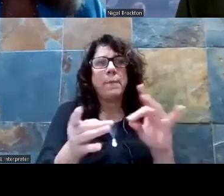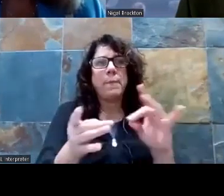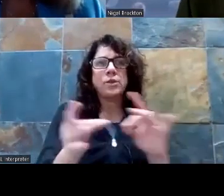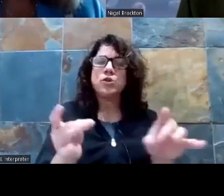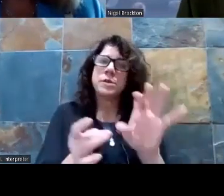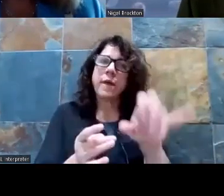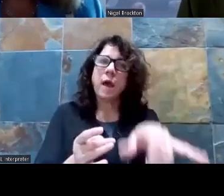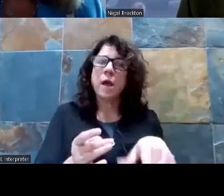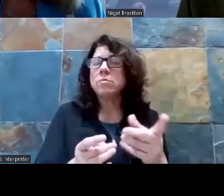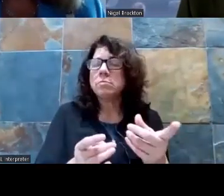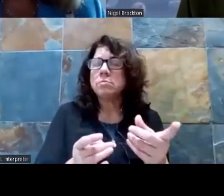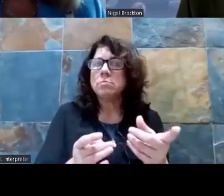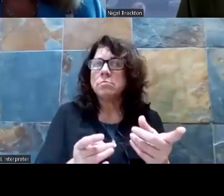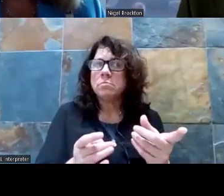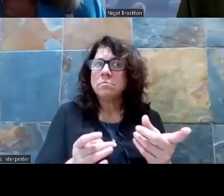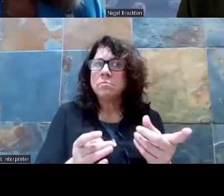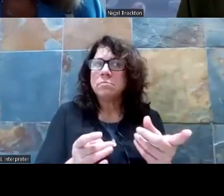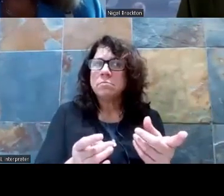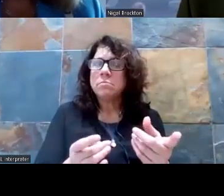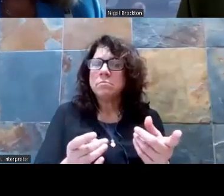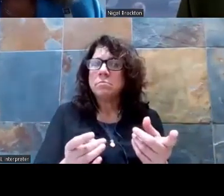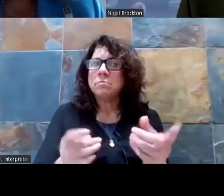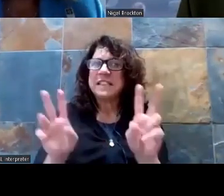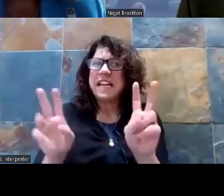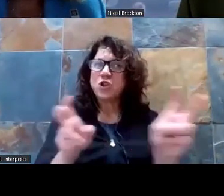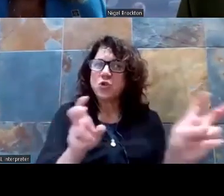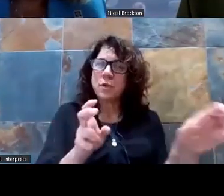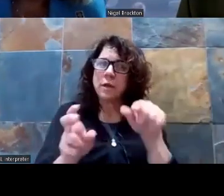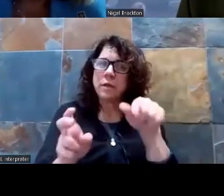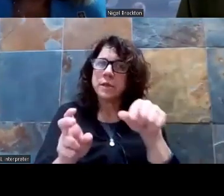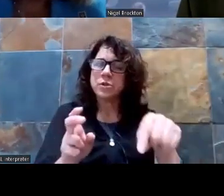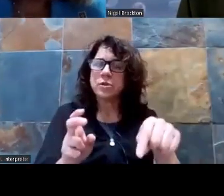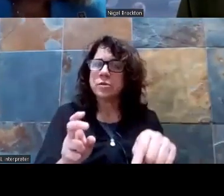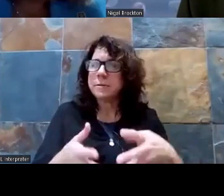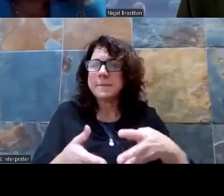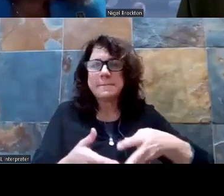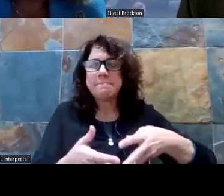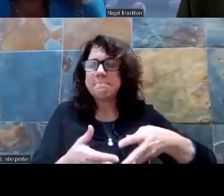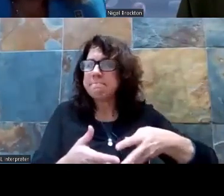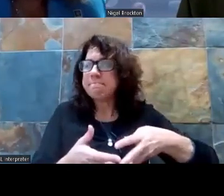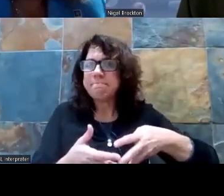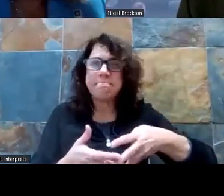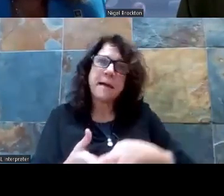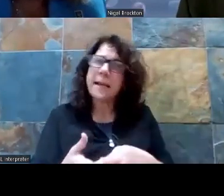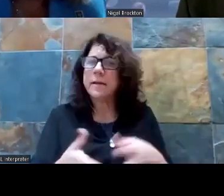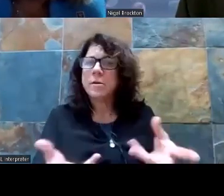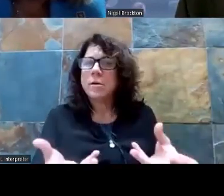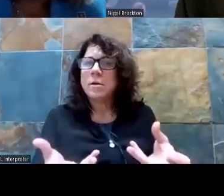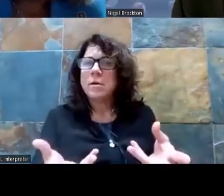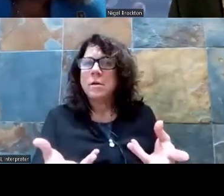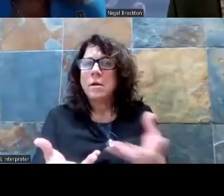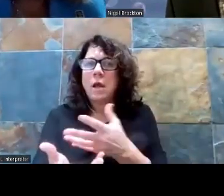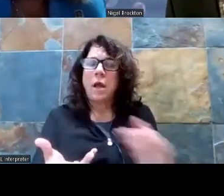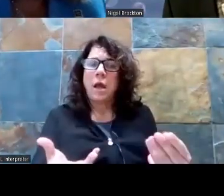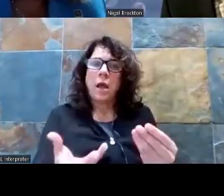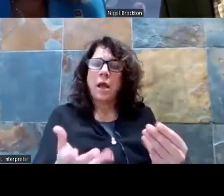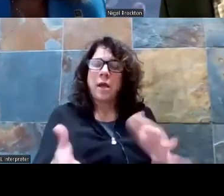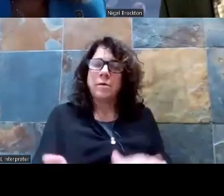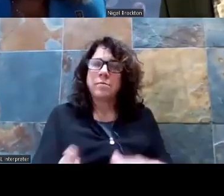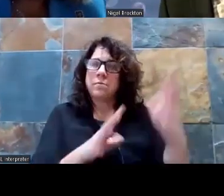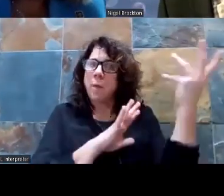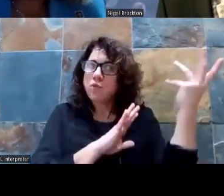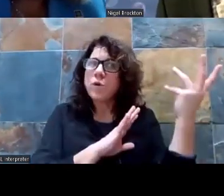that issues like this are deeply embedded, and uprooting